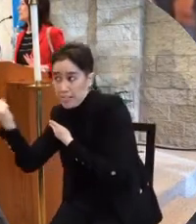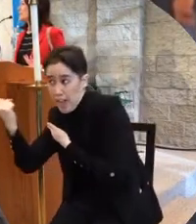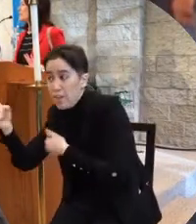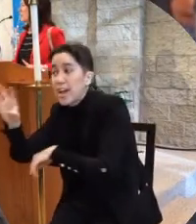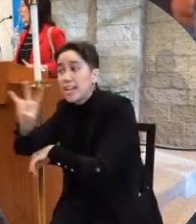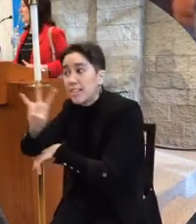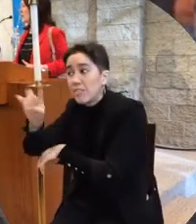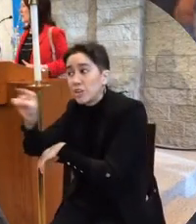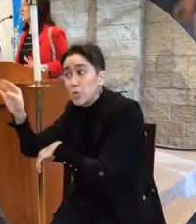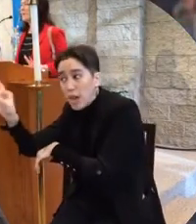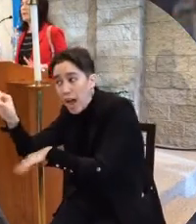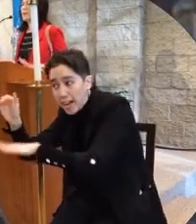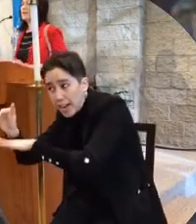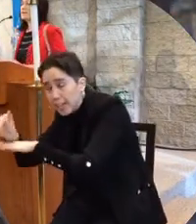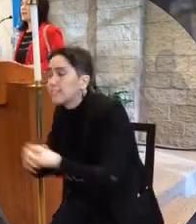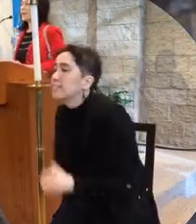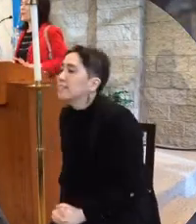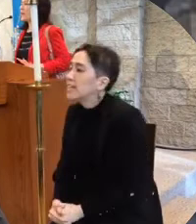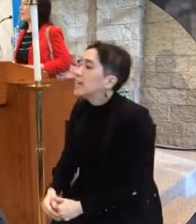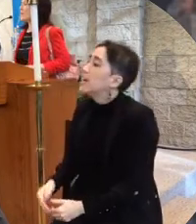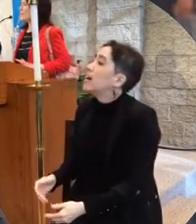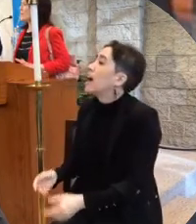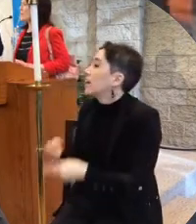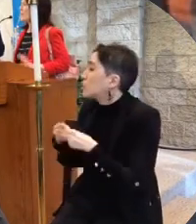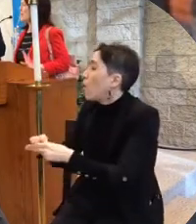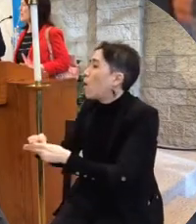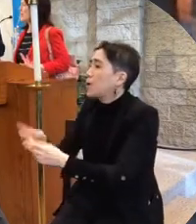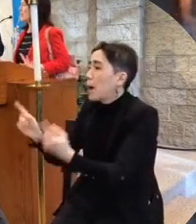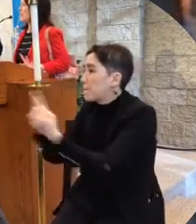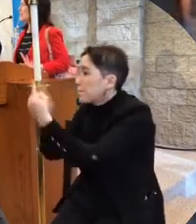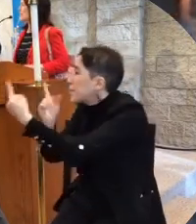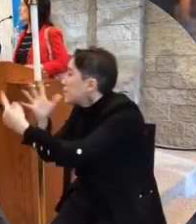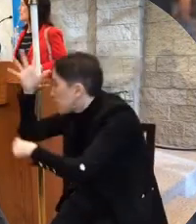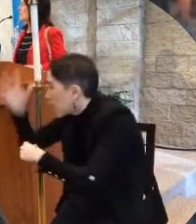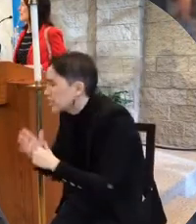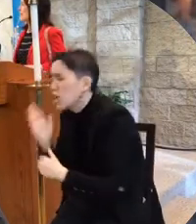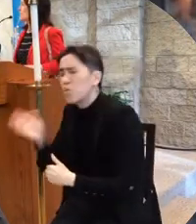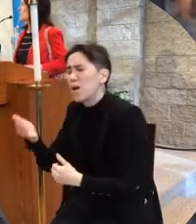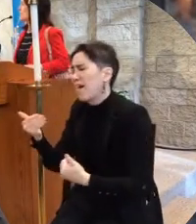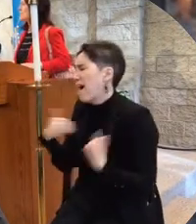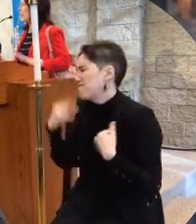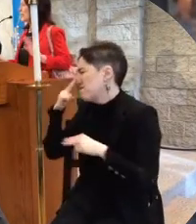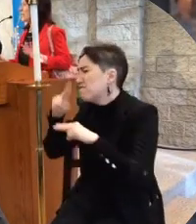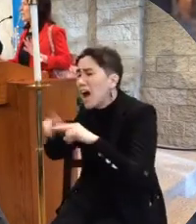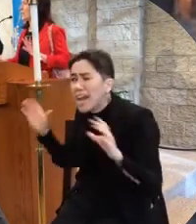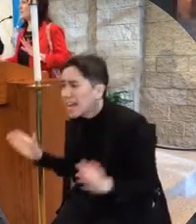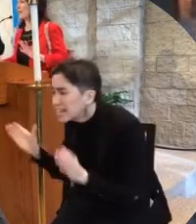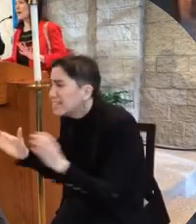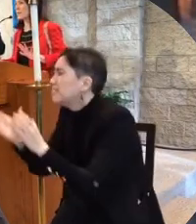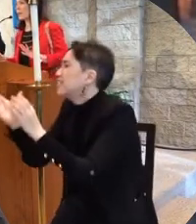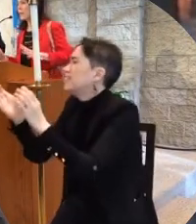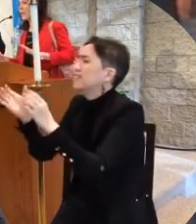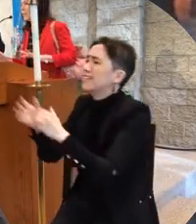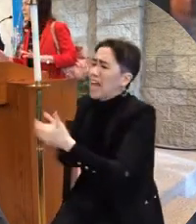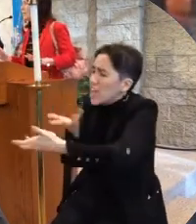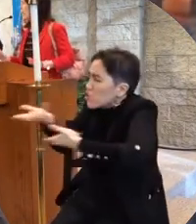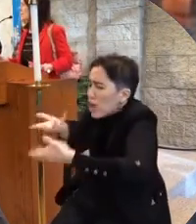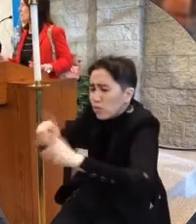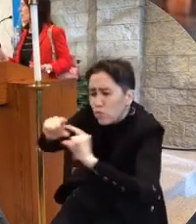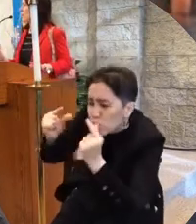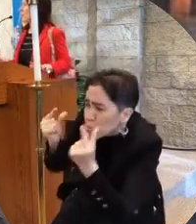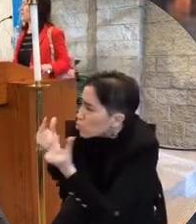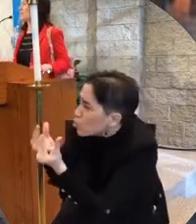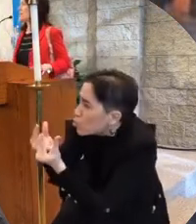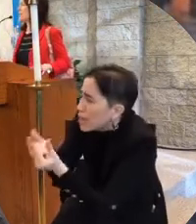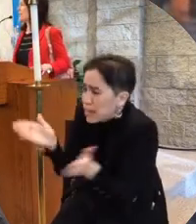9. It's Meet the Parents. So we're going to have a bunch of fun activities and interactive group and